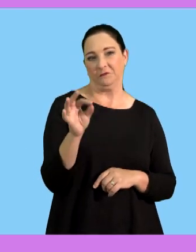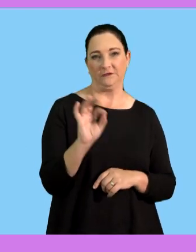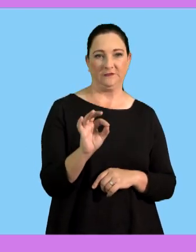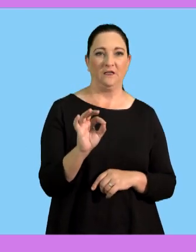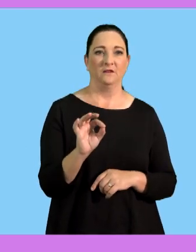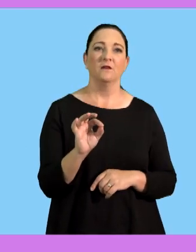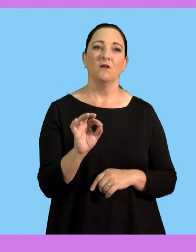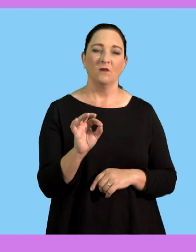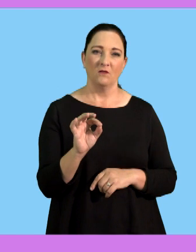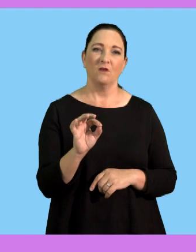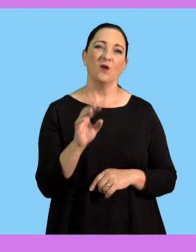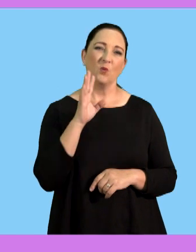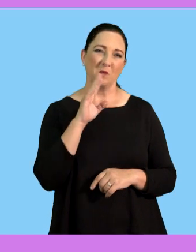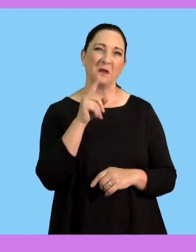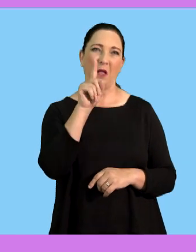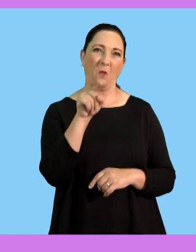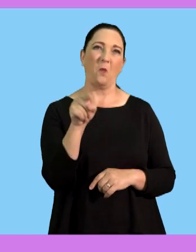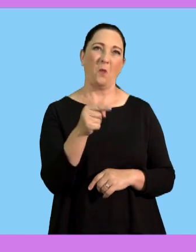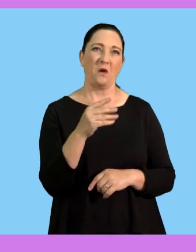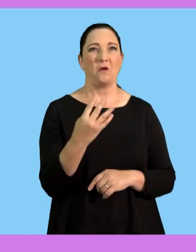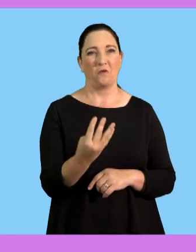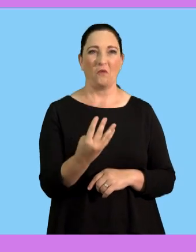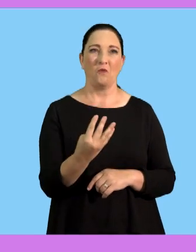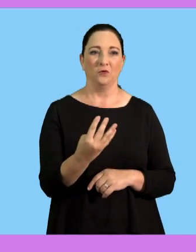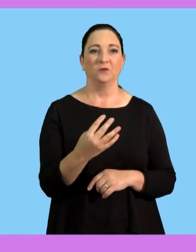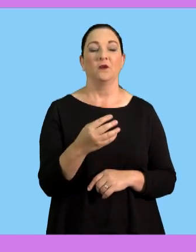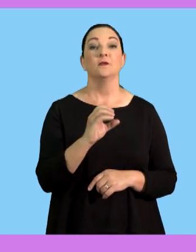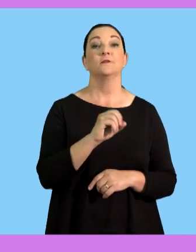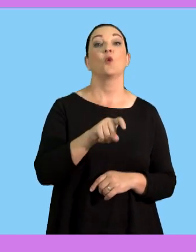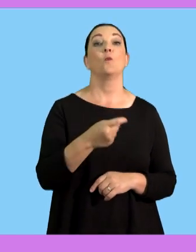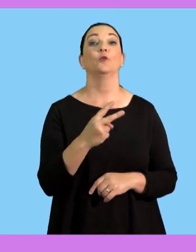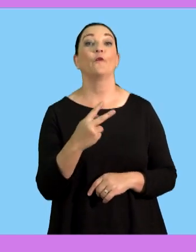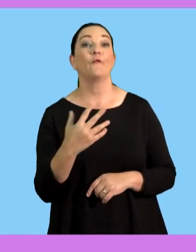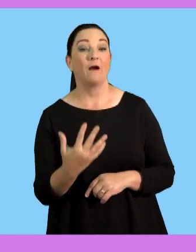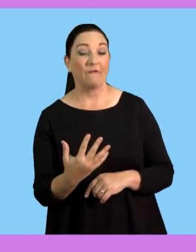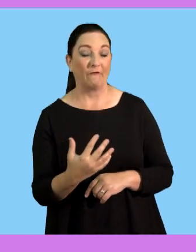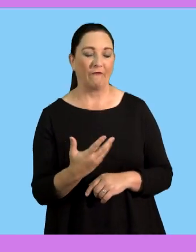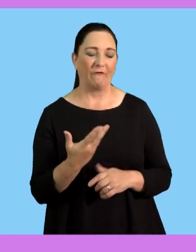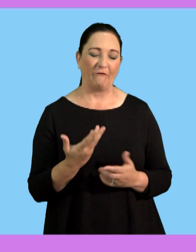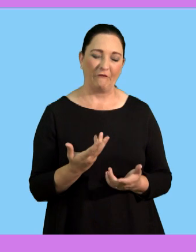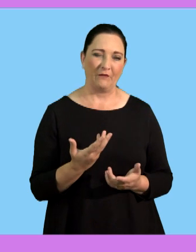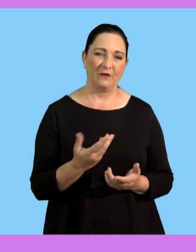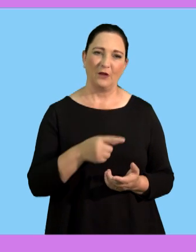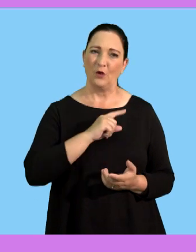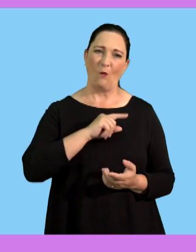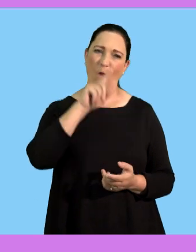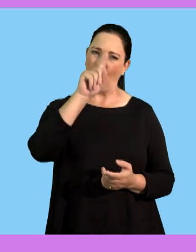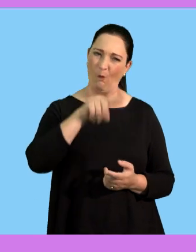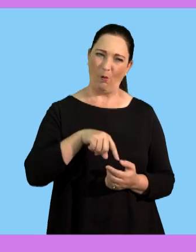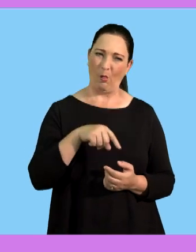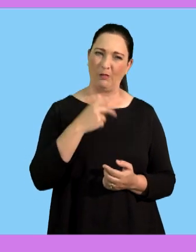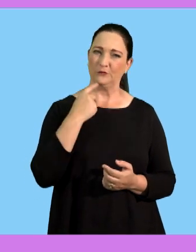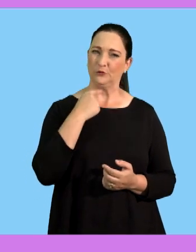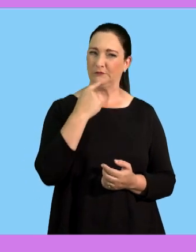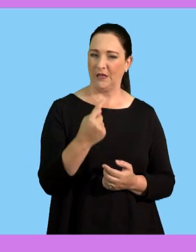right, remember the equivalent of that will be a quarter, and as expressed as a decimal will be 0.25. Why am I noting all